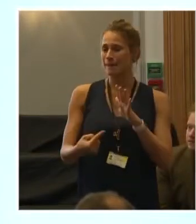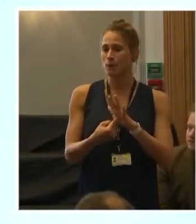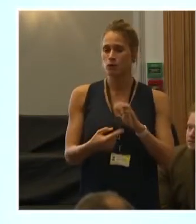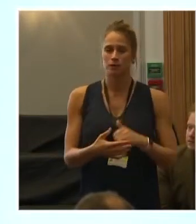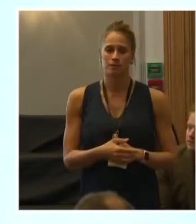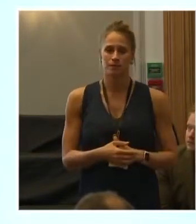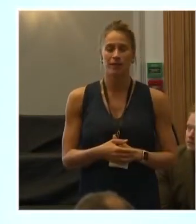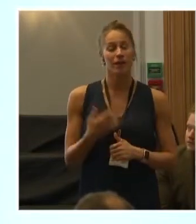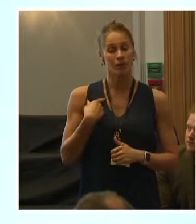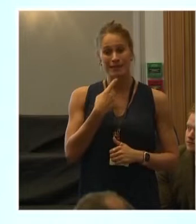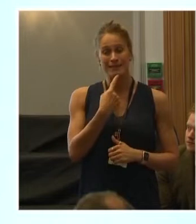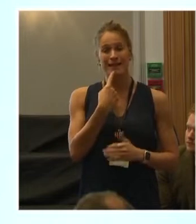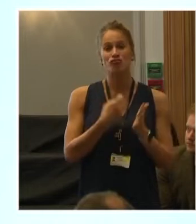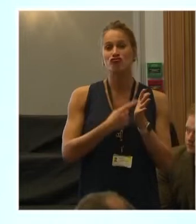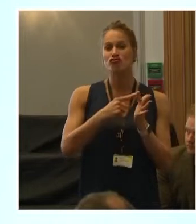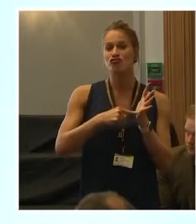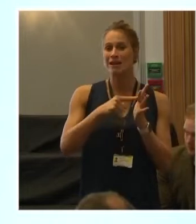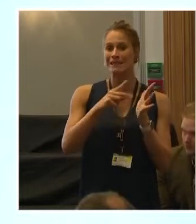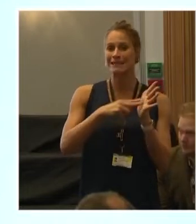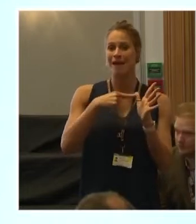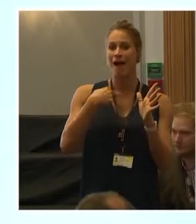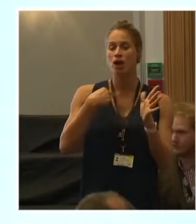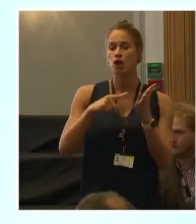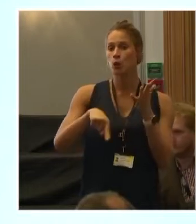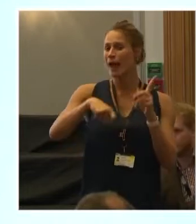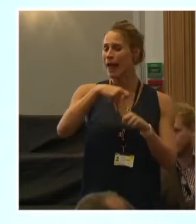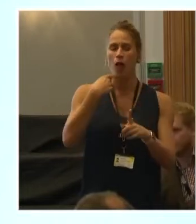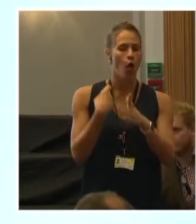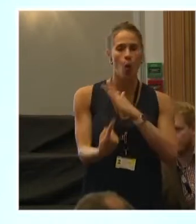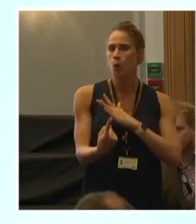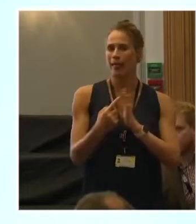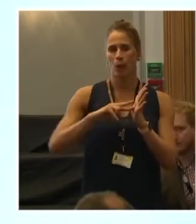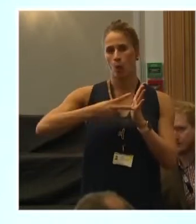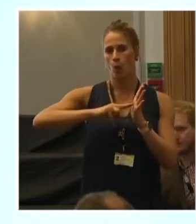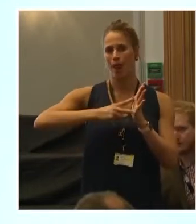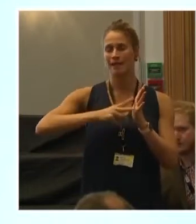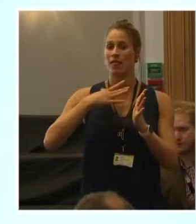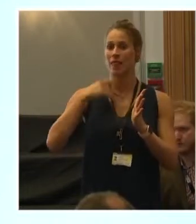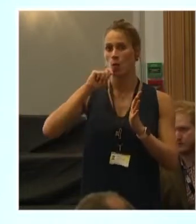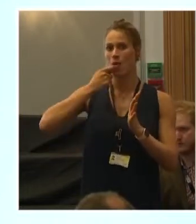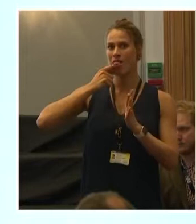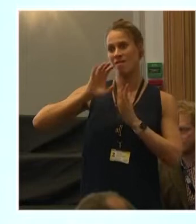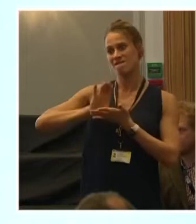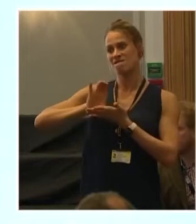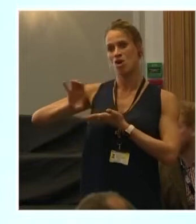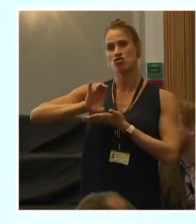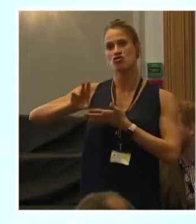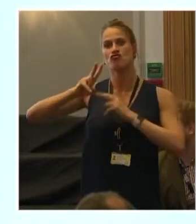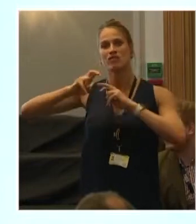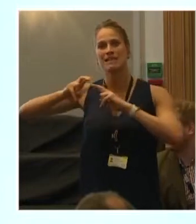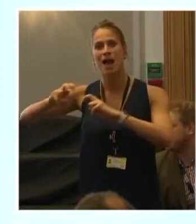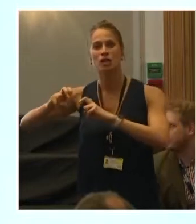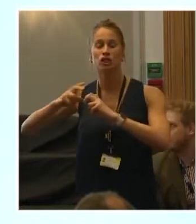today, Retina UK is the only organisation in the UK that funds research into the search for treatments and support for the